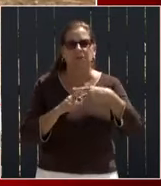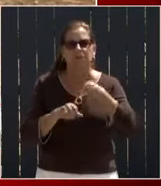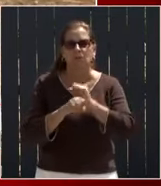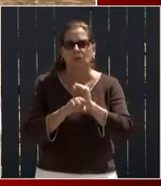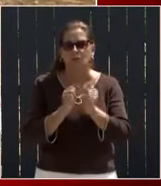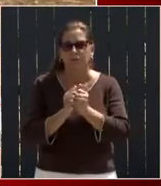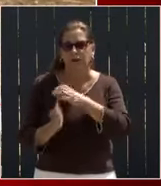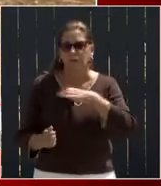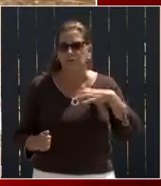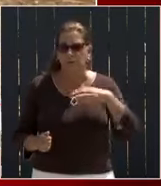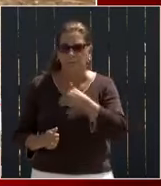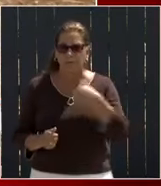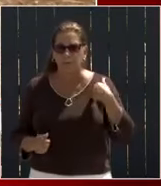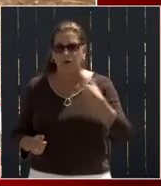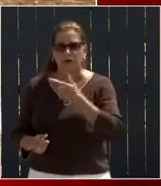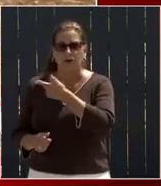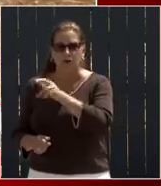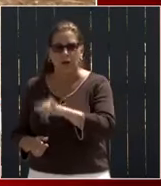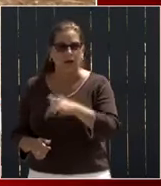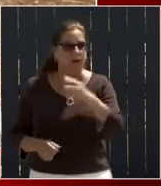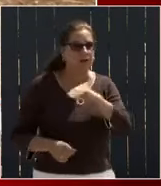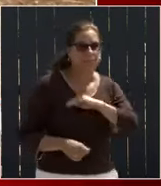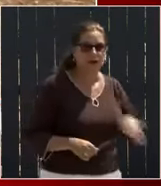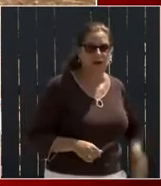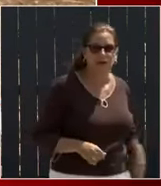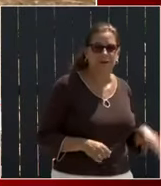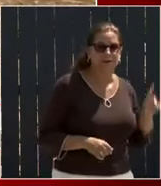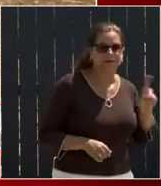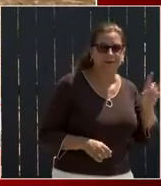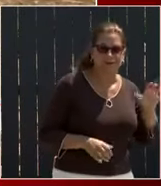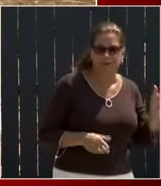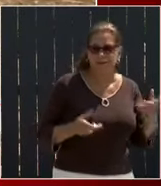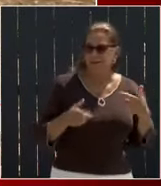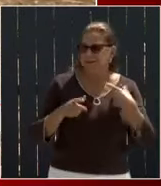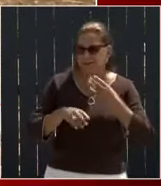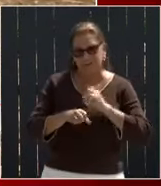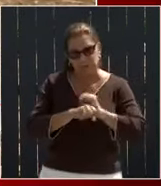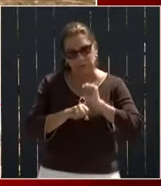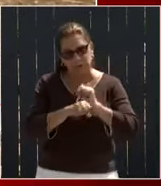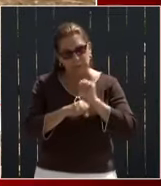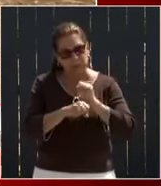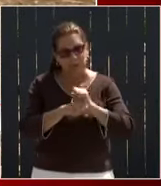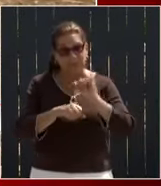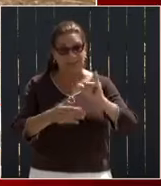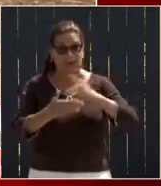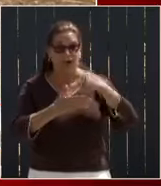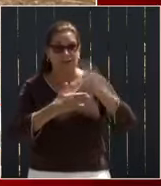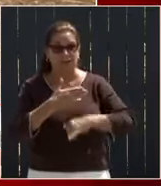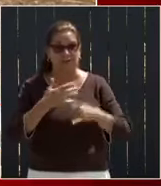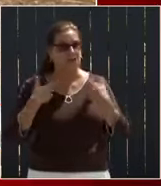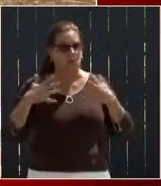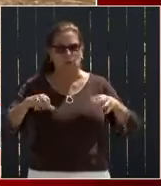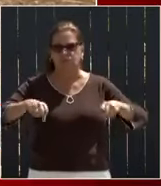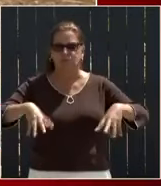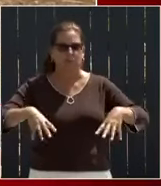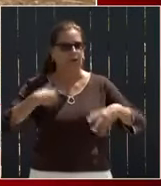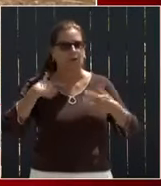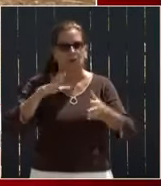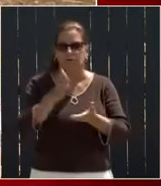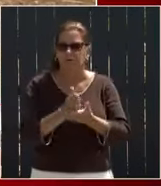would not be happy if we just stopped here. So we've got to make sure that we finish this project and bring everything from Starbucks to